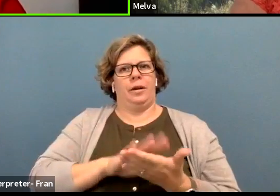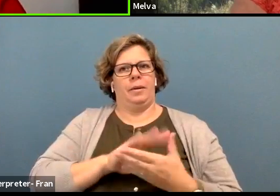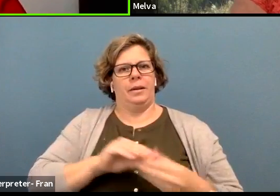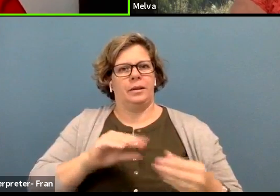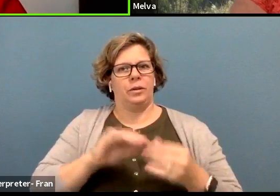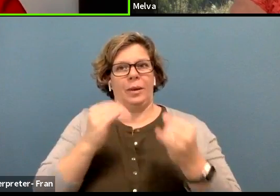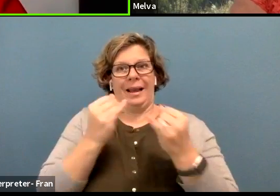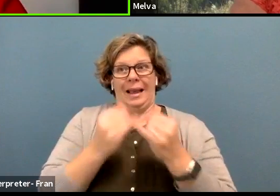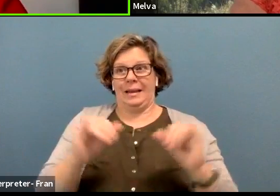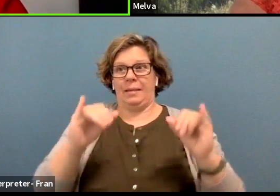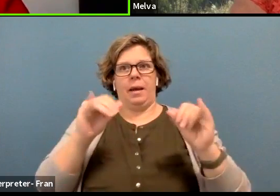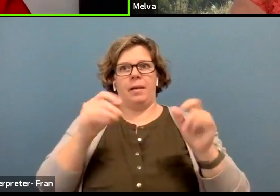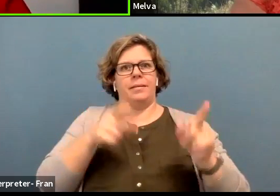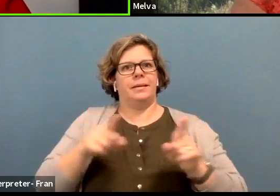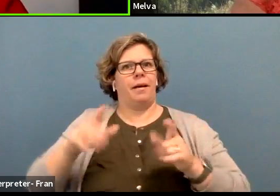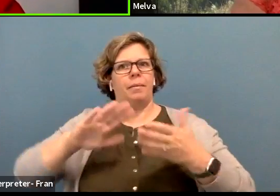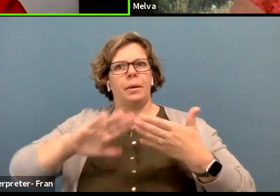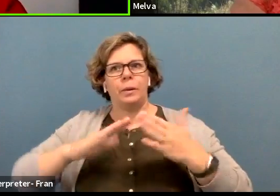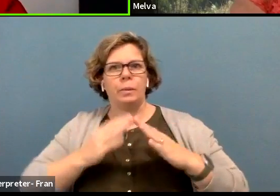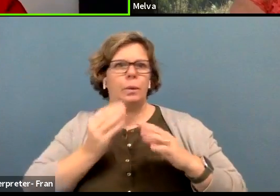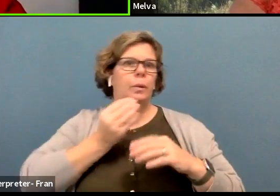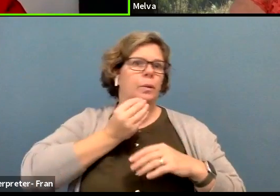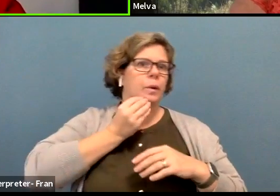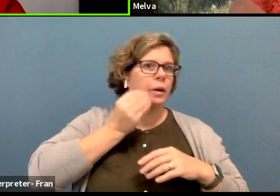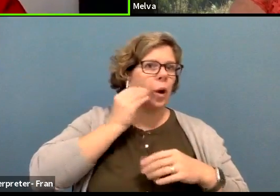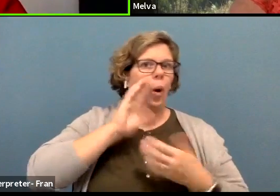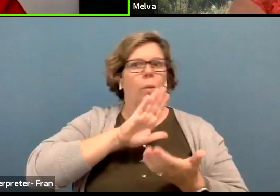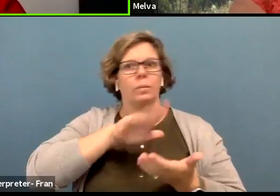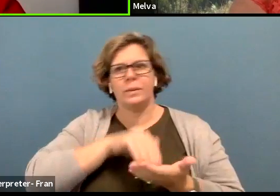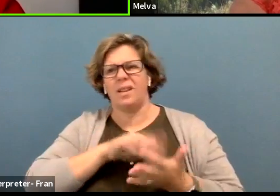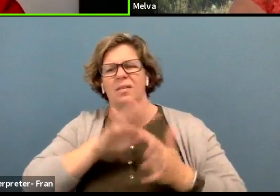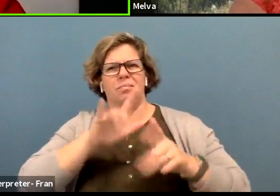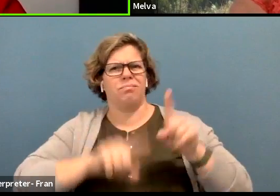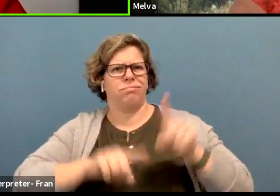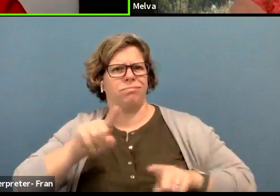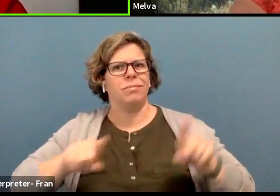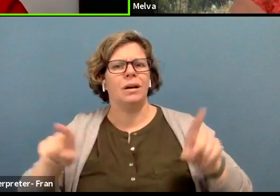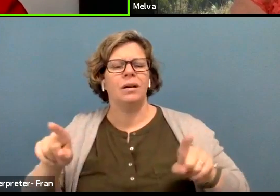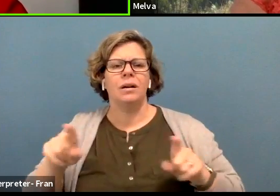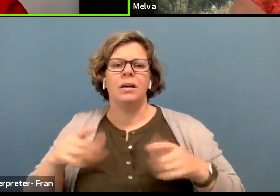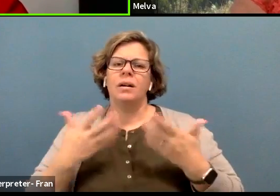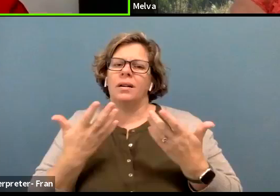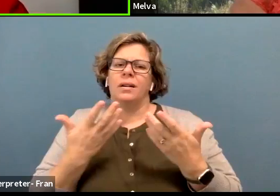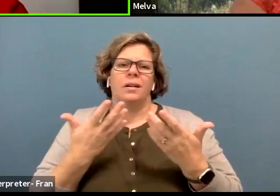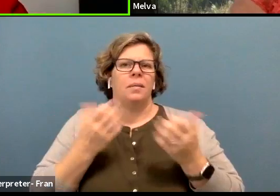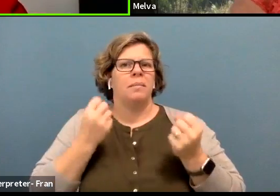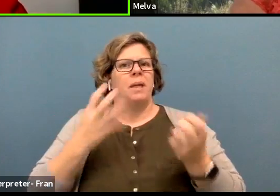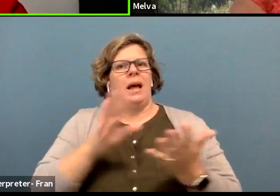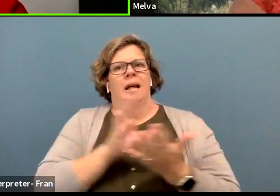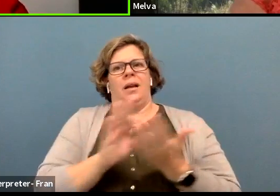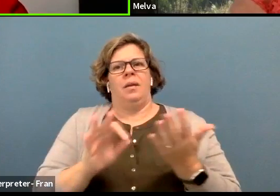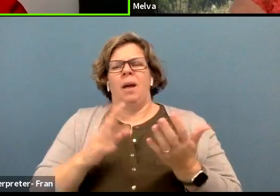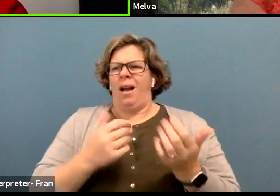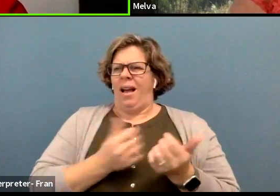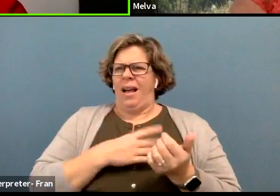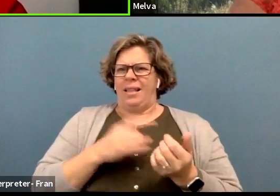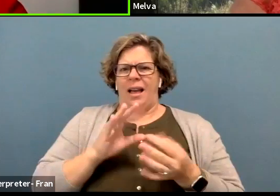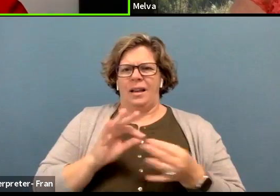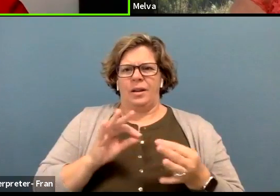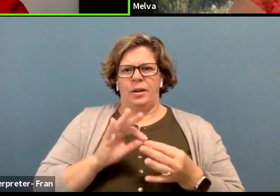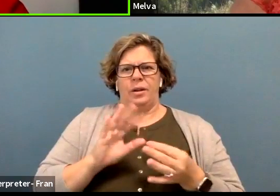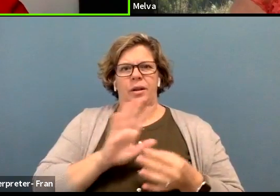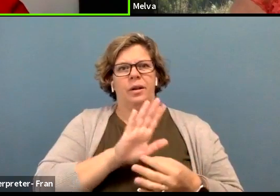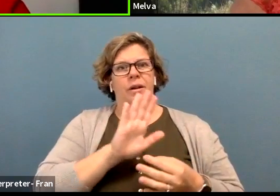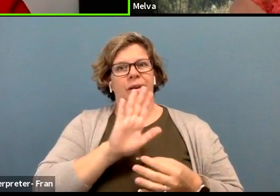happens in our communities, and Centers for Independent Living are the hub of those. But also, I love how you said, your story